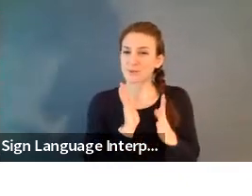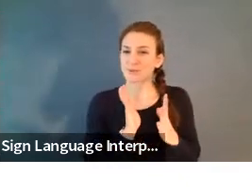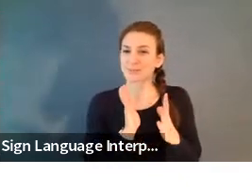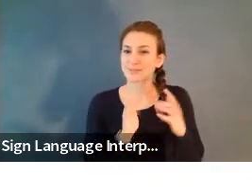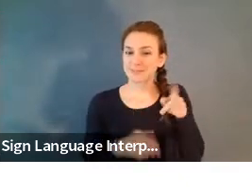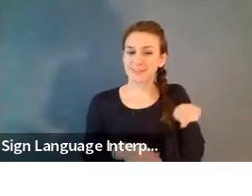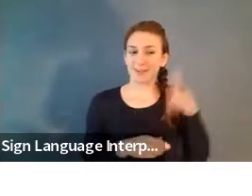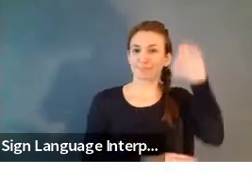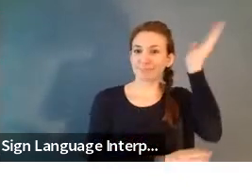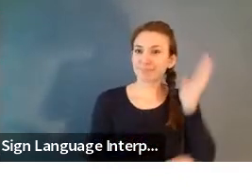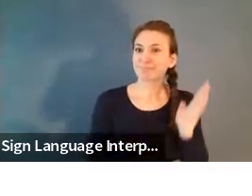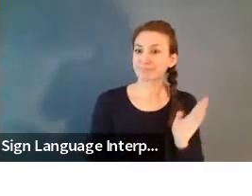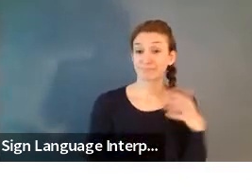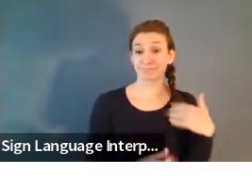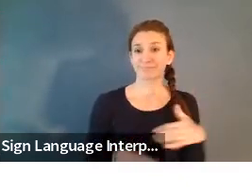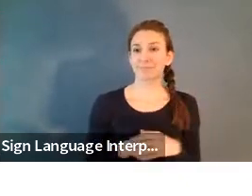speak briefly to that.